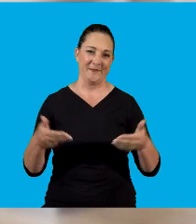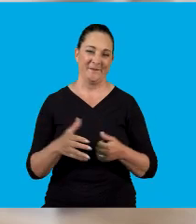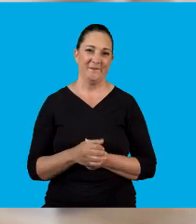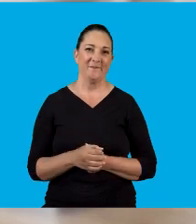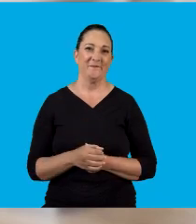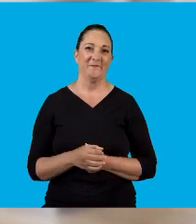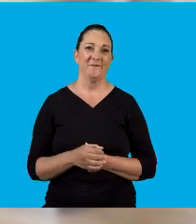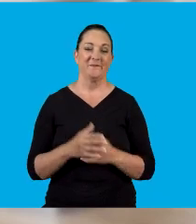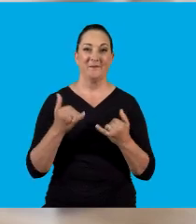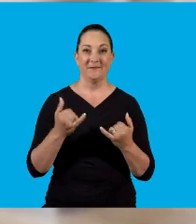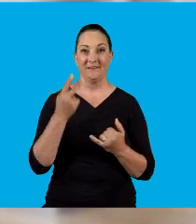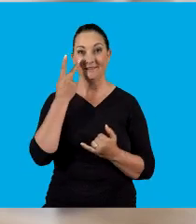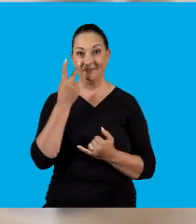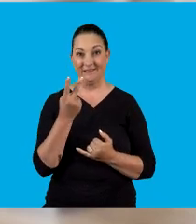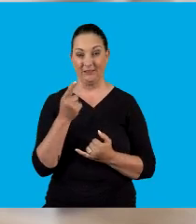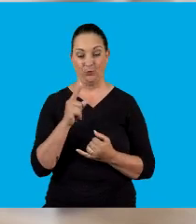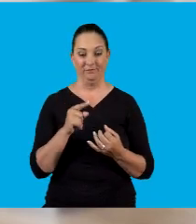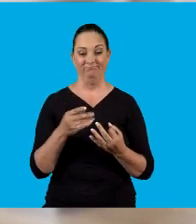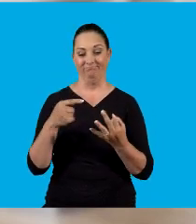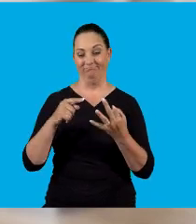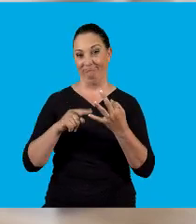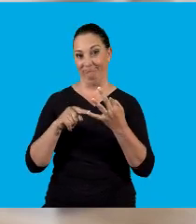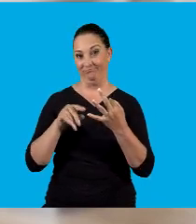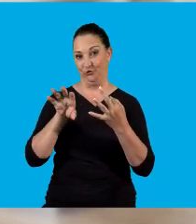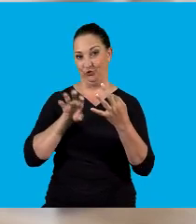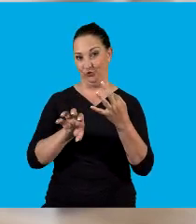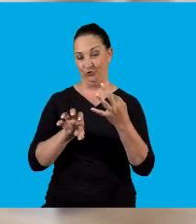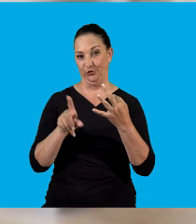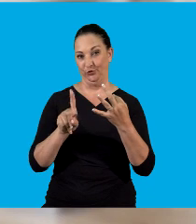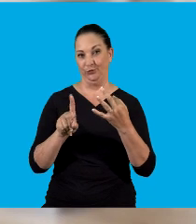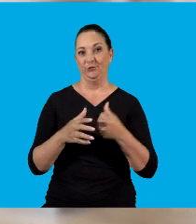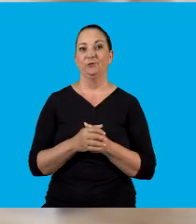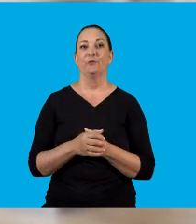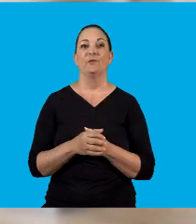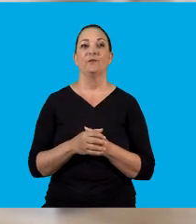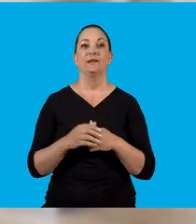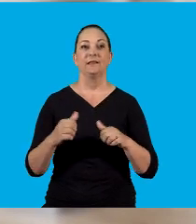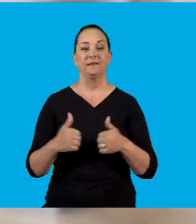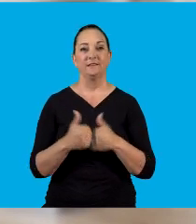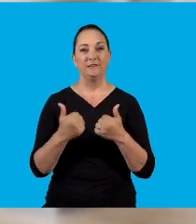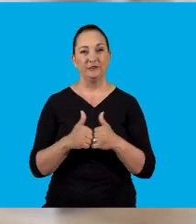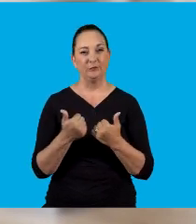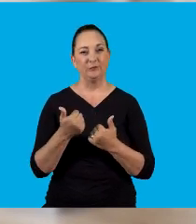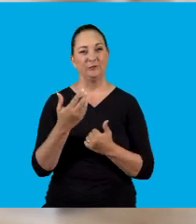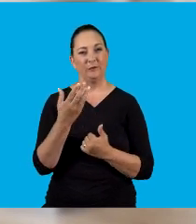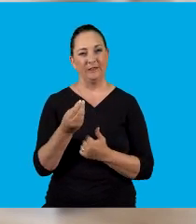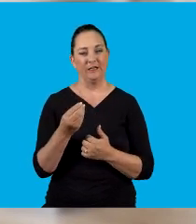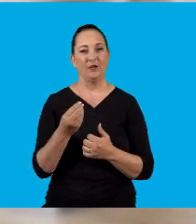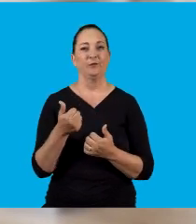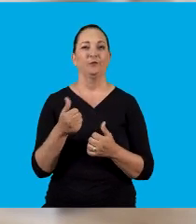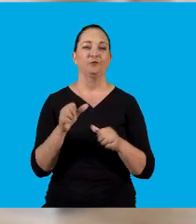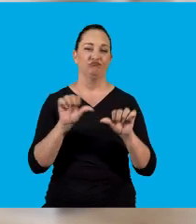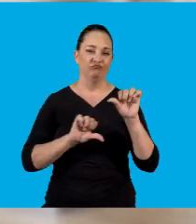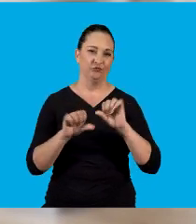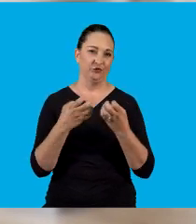Welcome back, grade 11s. Now, let's look at our third concept, which is the challenges that are posed by socio-economic issues